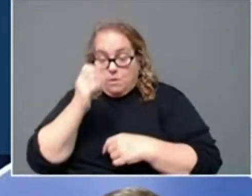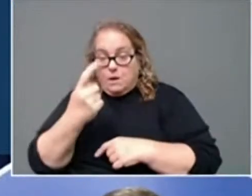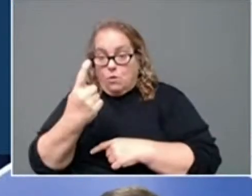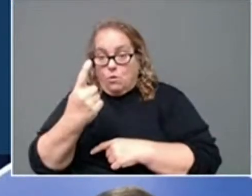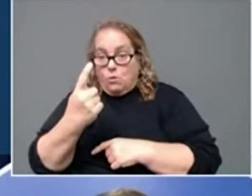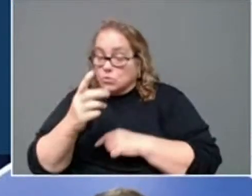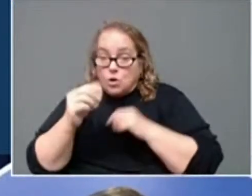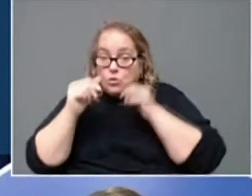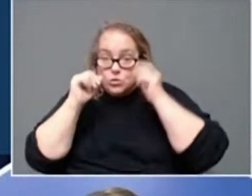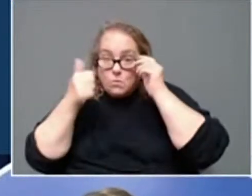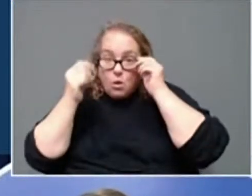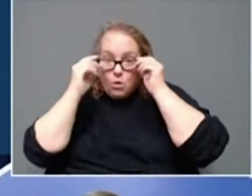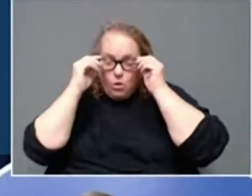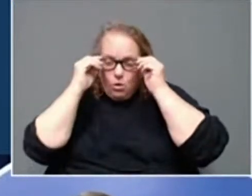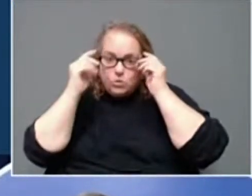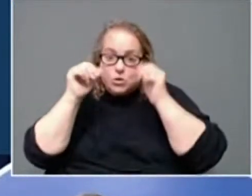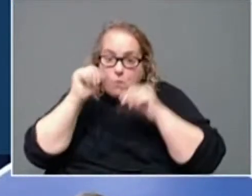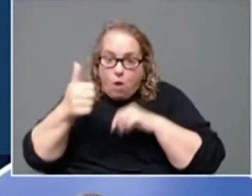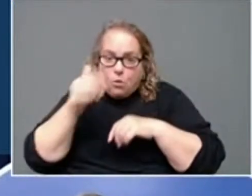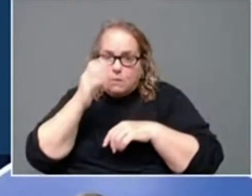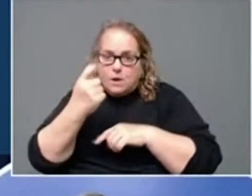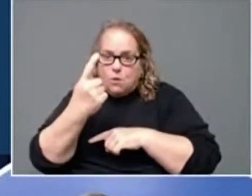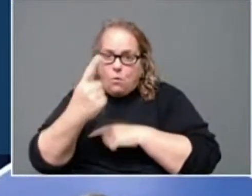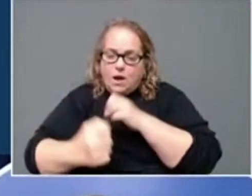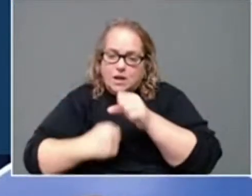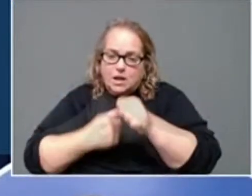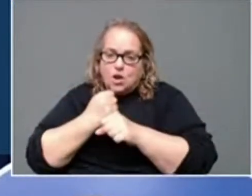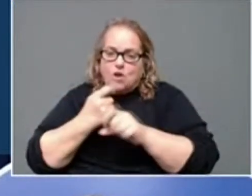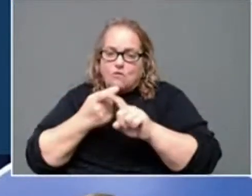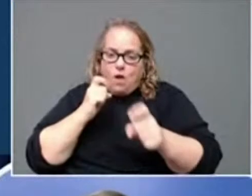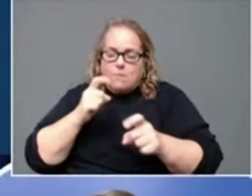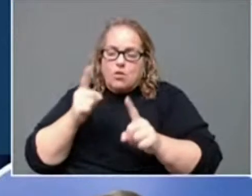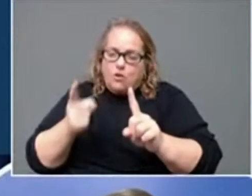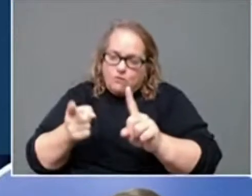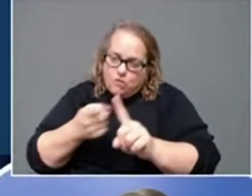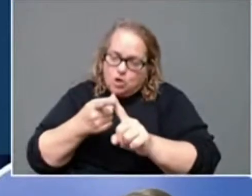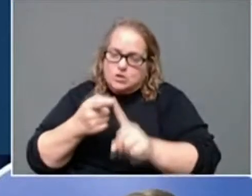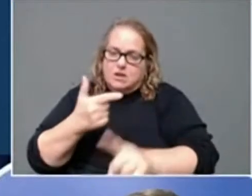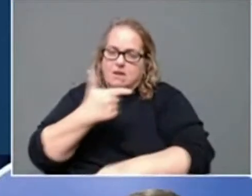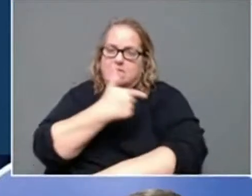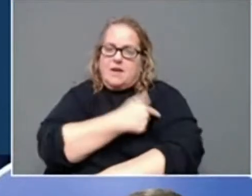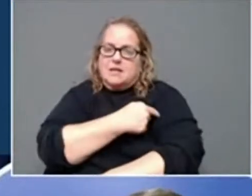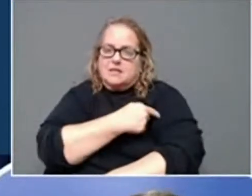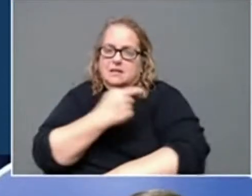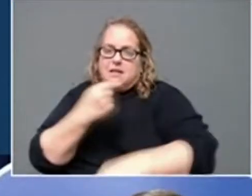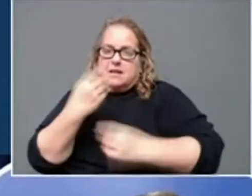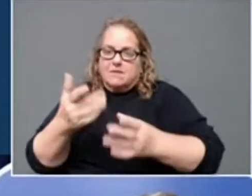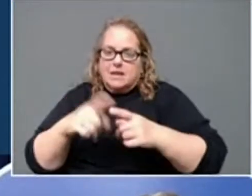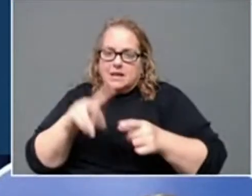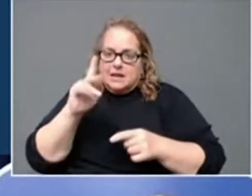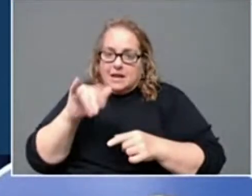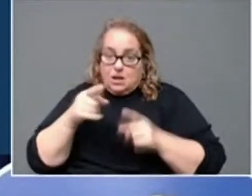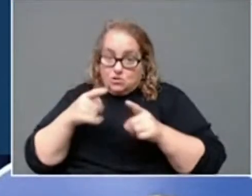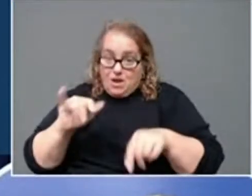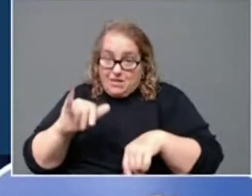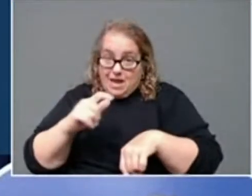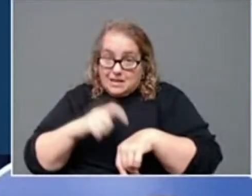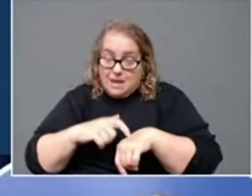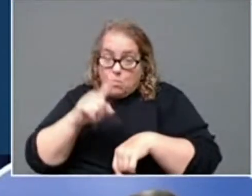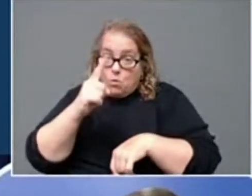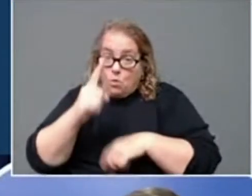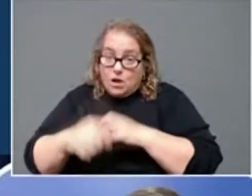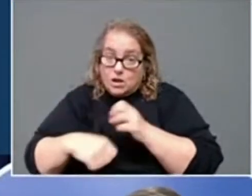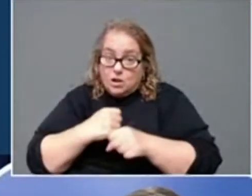tomorrow will be 1 year from the very first vaccine given out in Kentucky. And in that span of time, 1 year, we